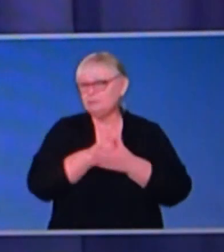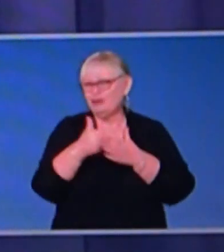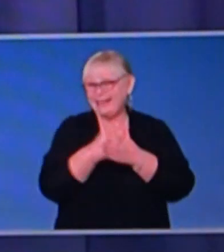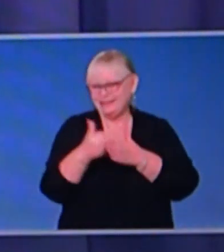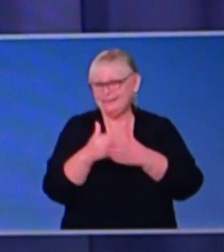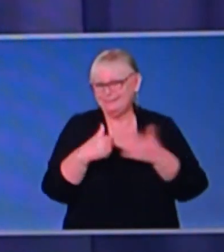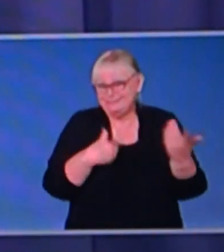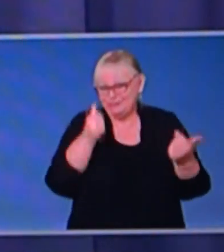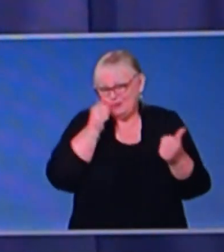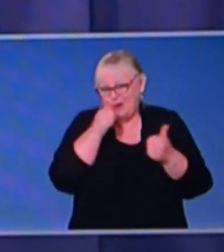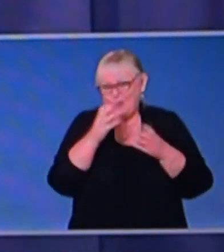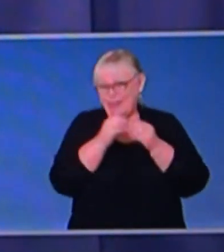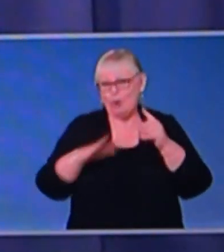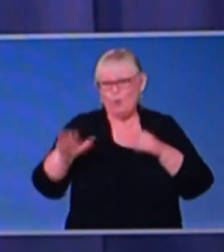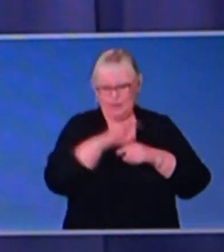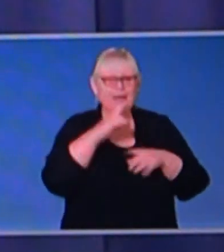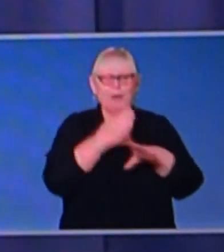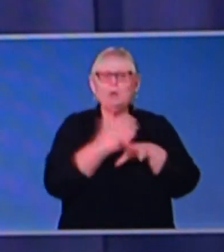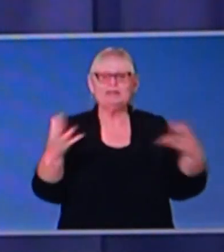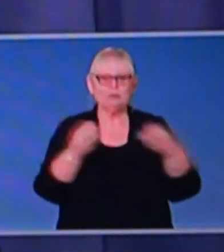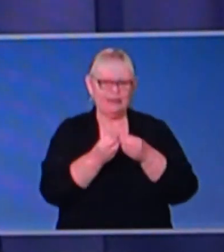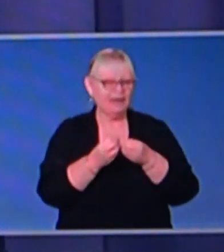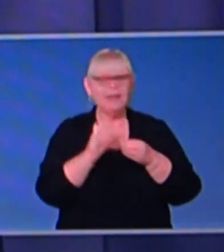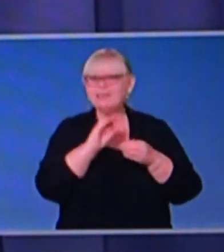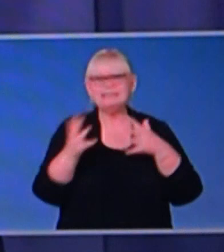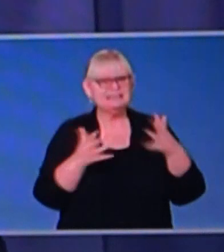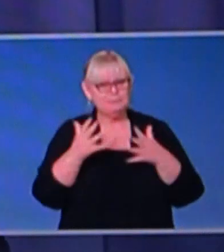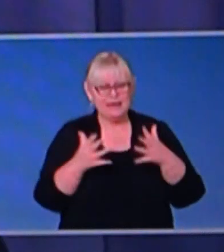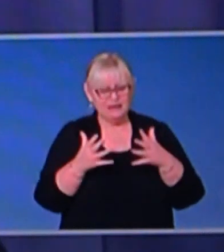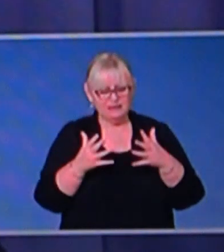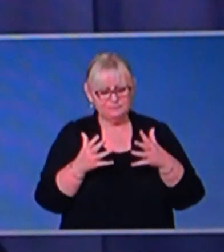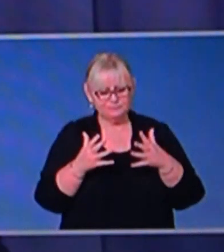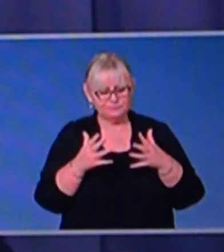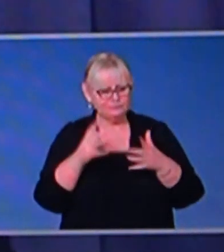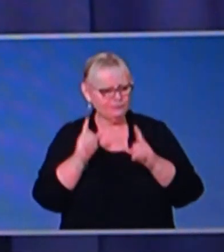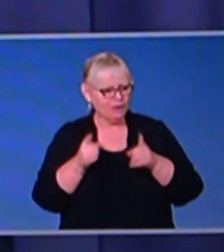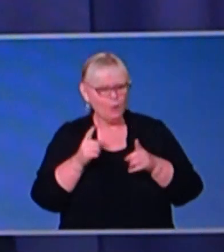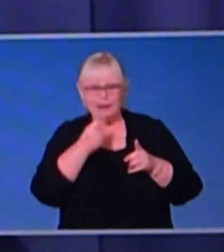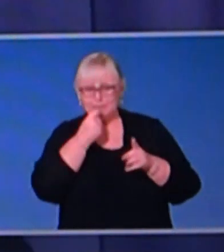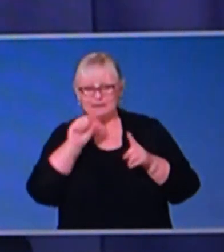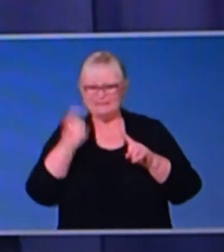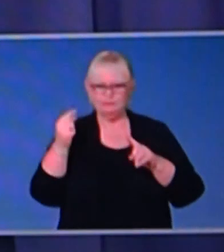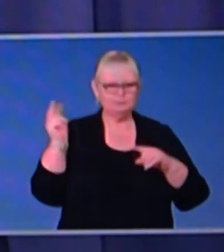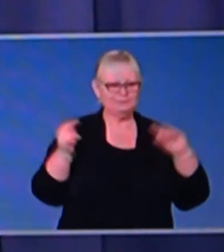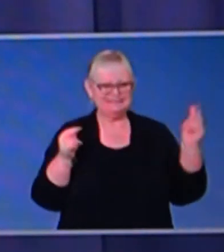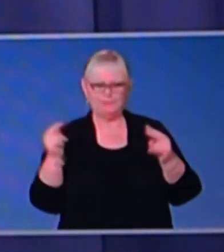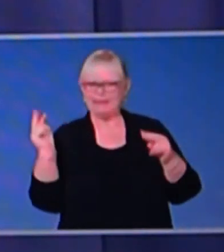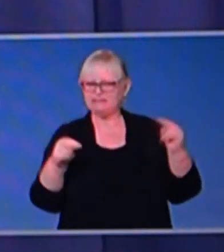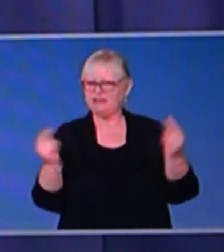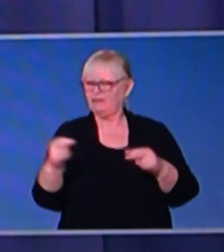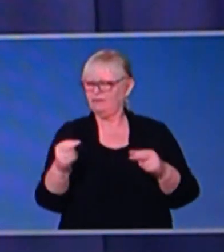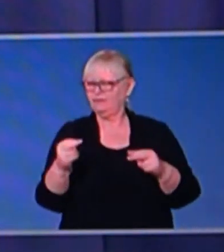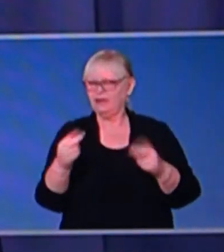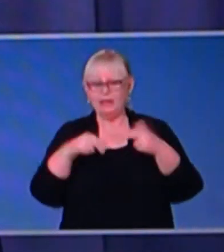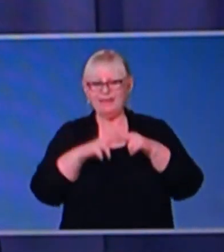all the premiers. We're working together. That doesn't mean we don't, from time to time, have a different view about particular issues. It would be extraordinary